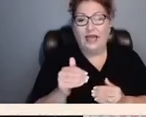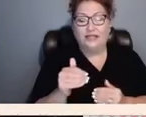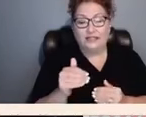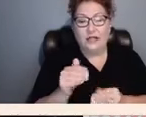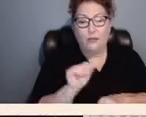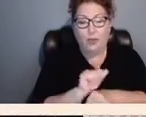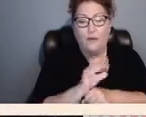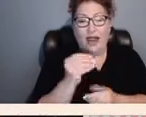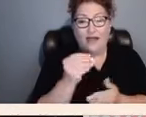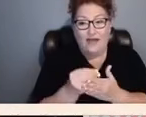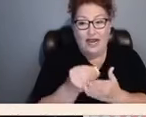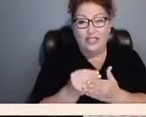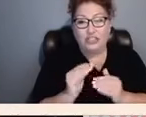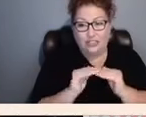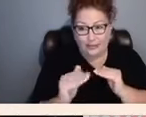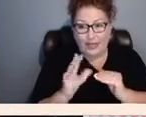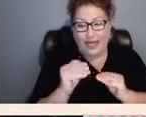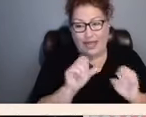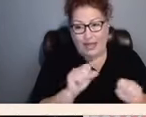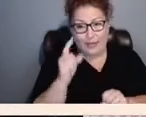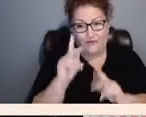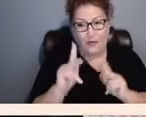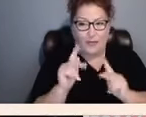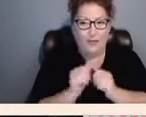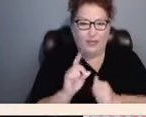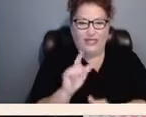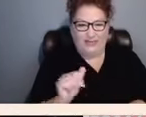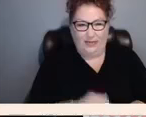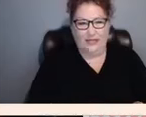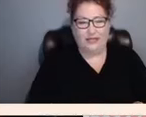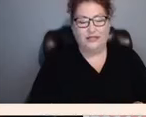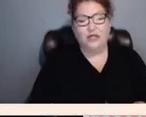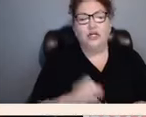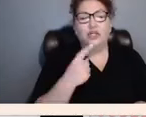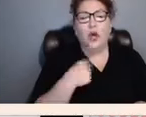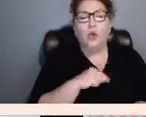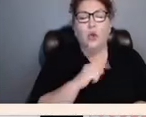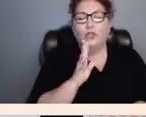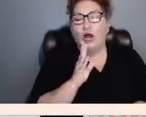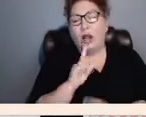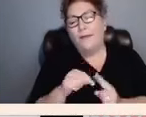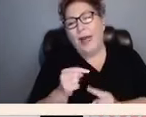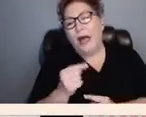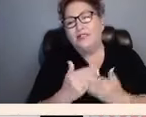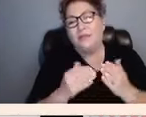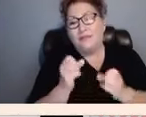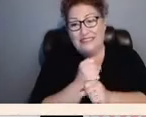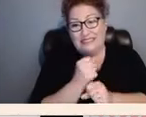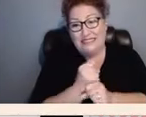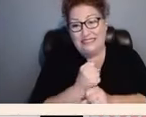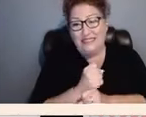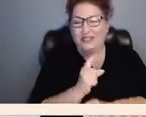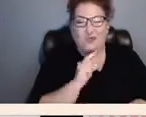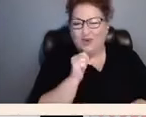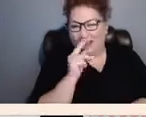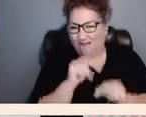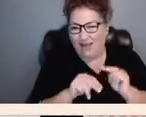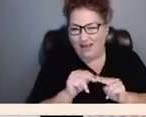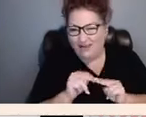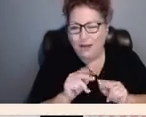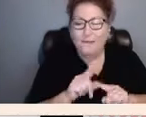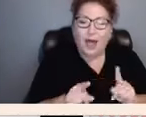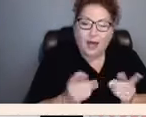and capability for people with disabilities. So we're going to talk about some statistics which aren't real fun, but just to prove